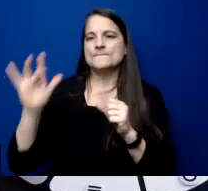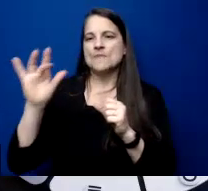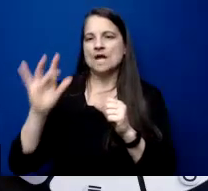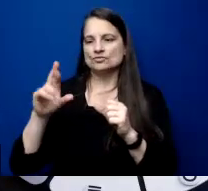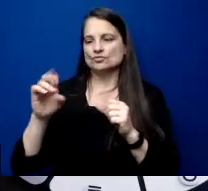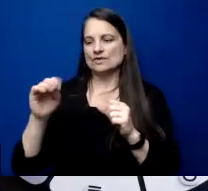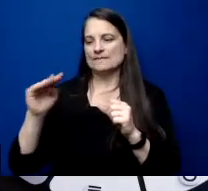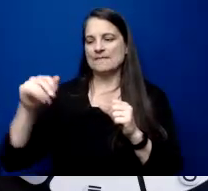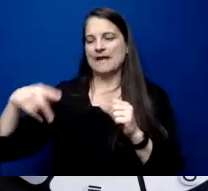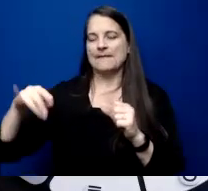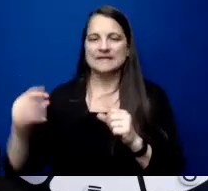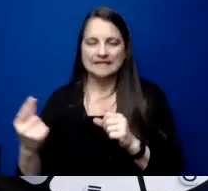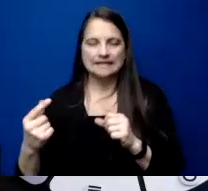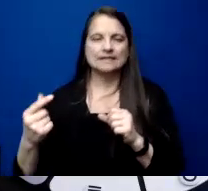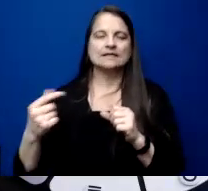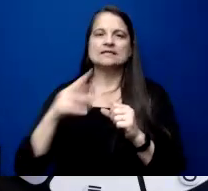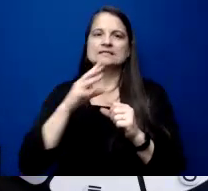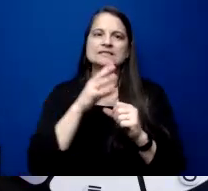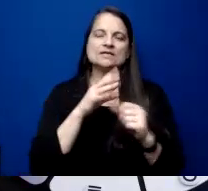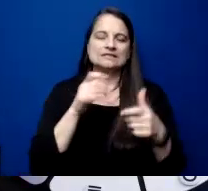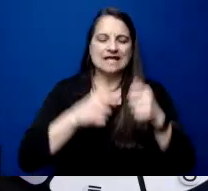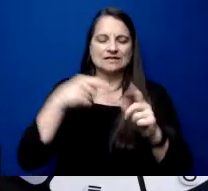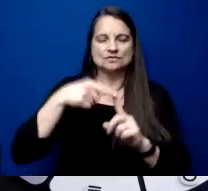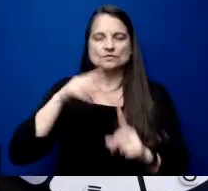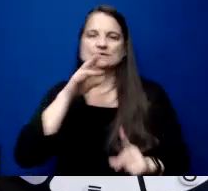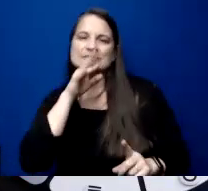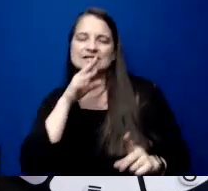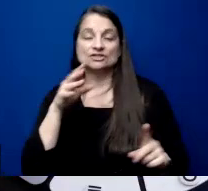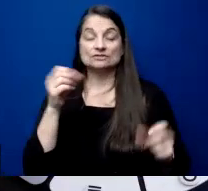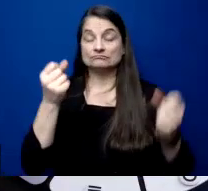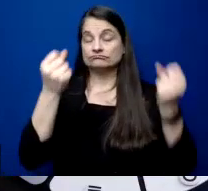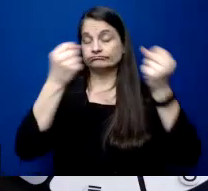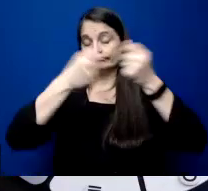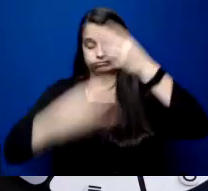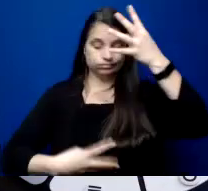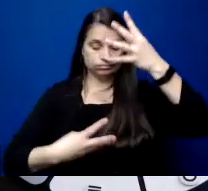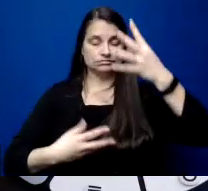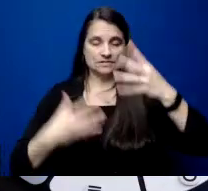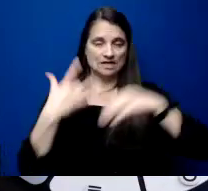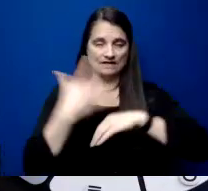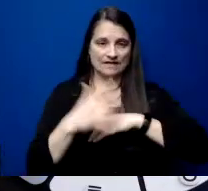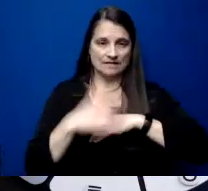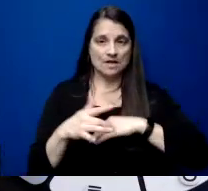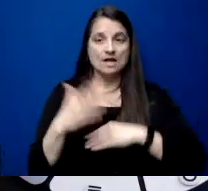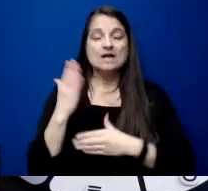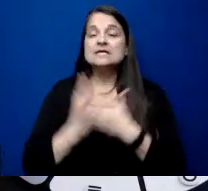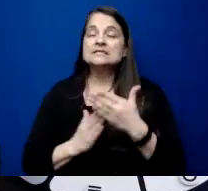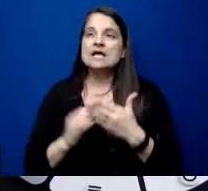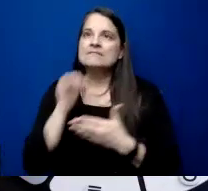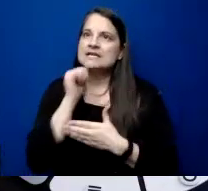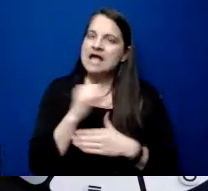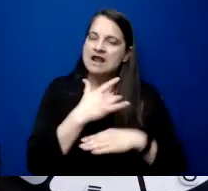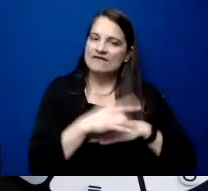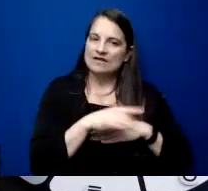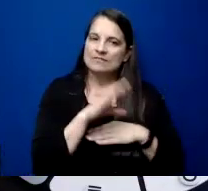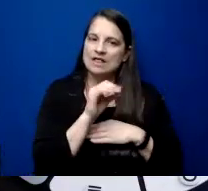commands, and there's a text to speech. There's a lot of different things that are out there, and some things that might not be available on the console